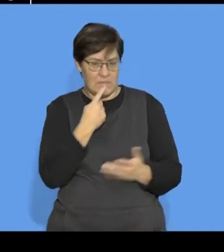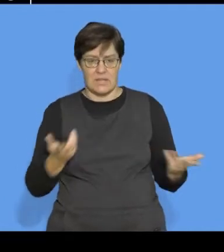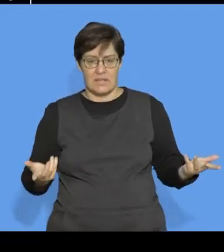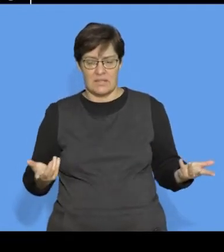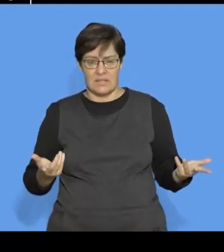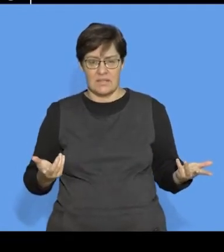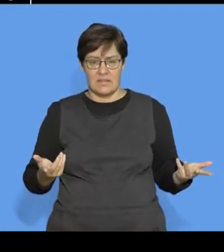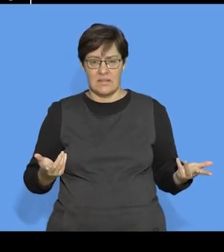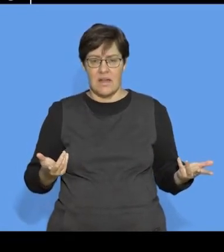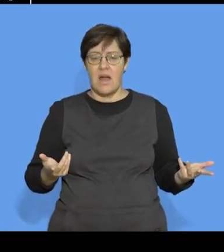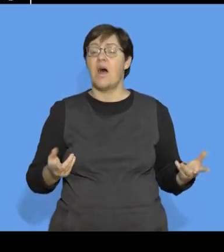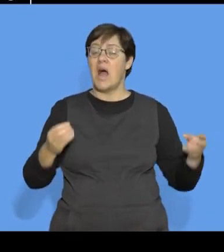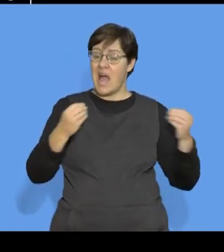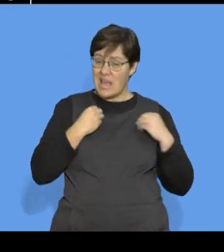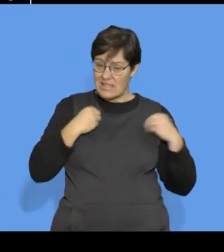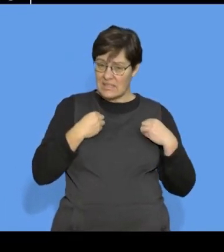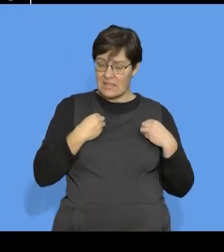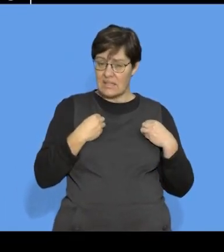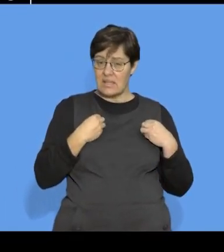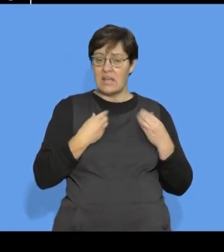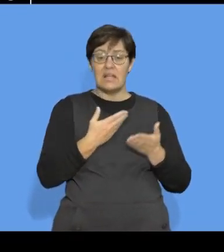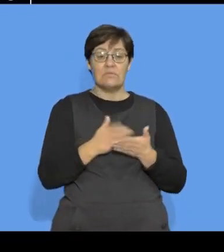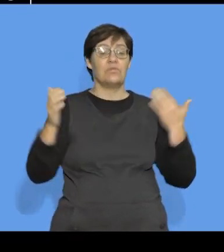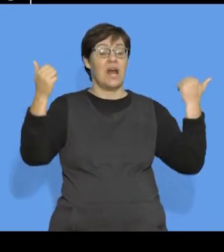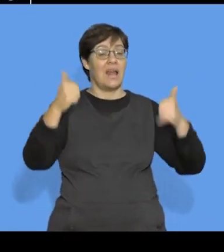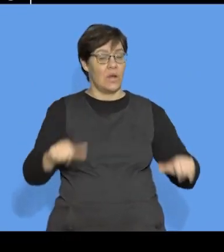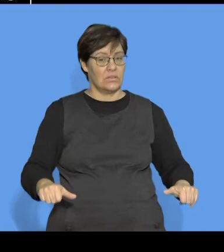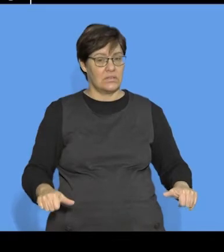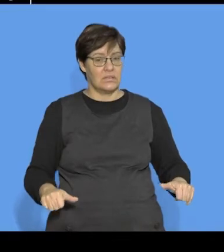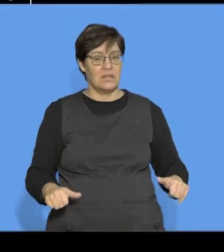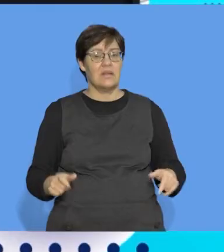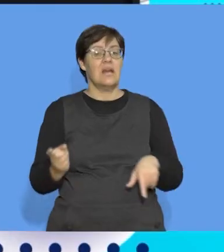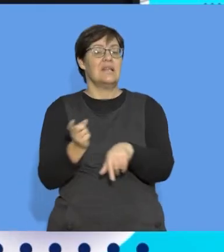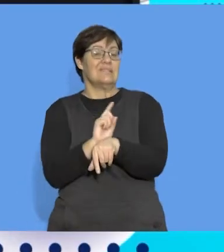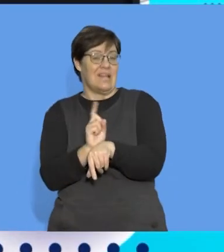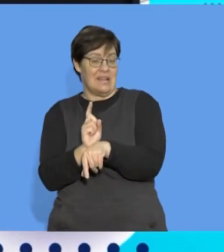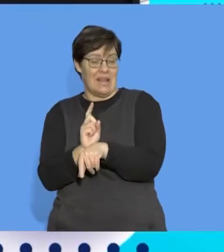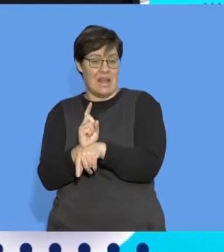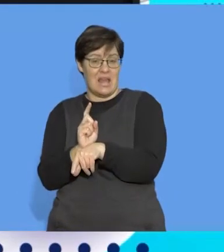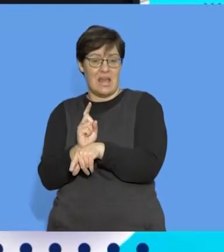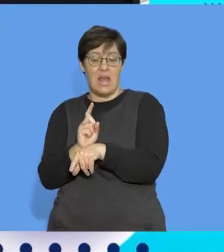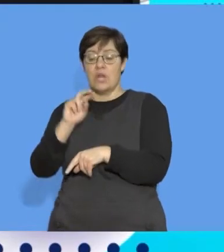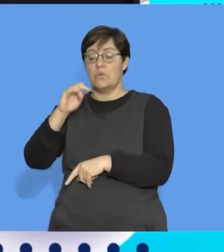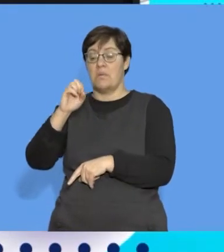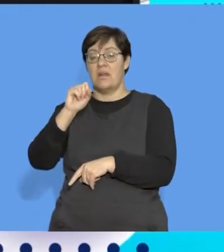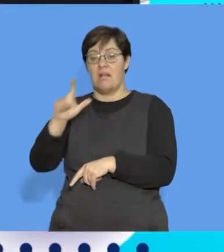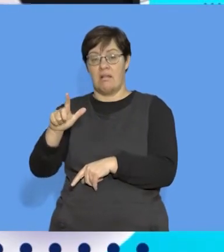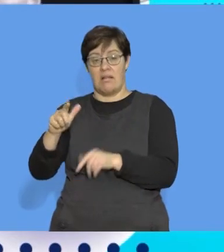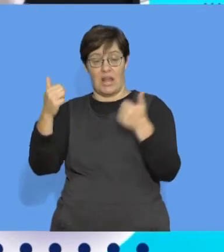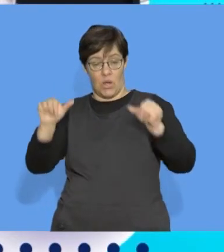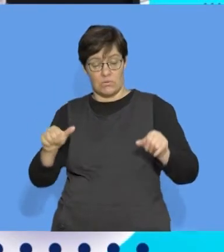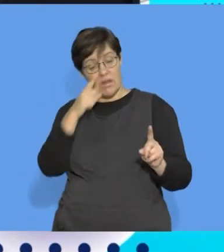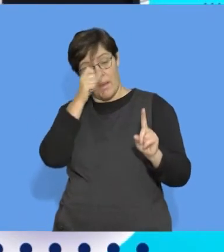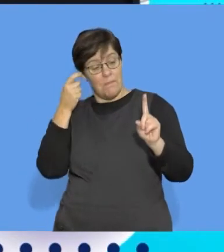did we say? That your asset disposal account is an interim nominal account.